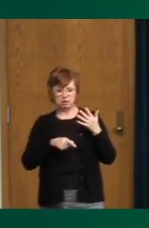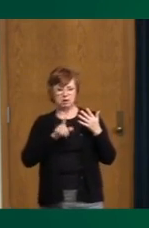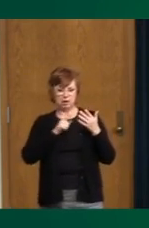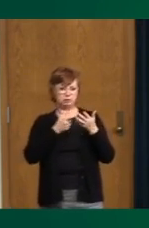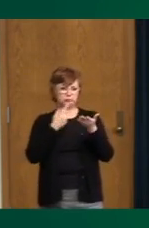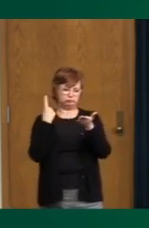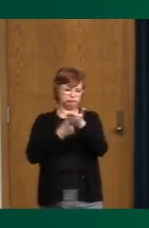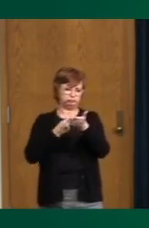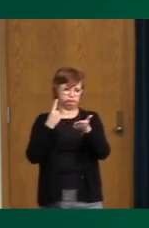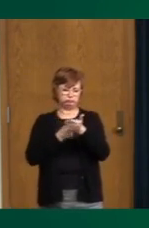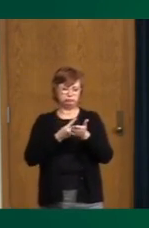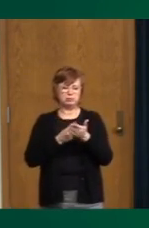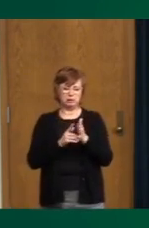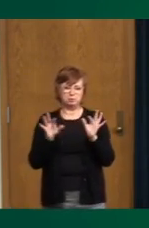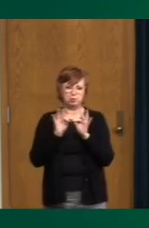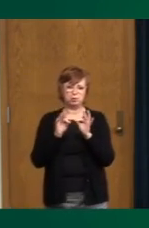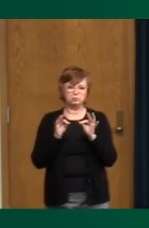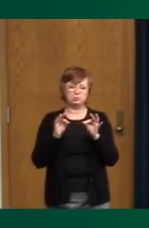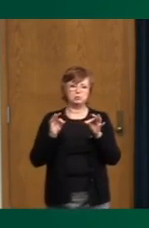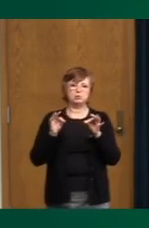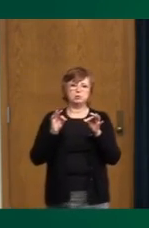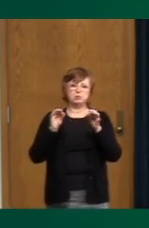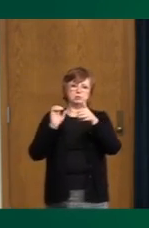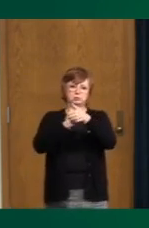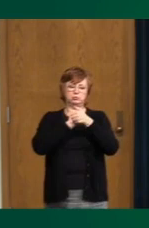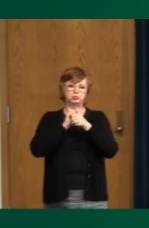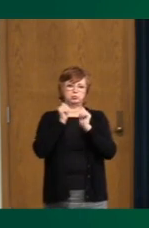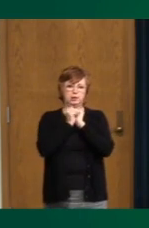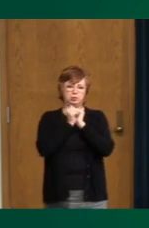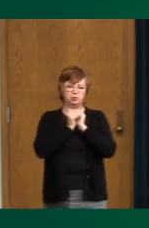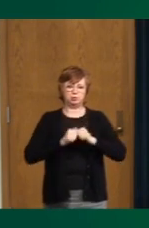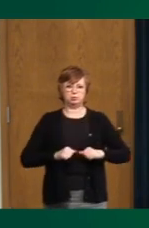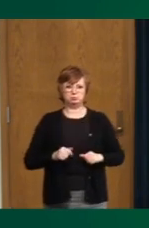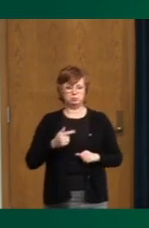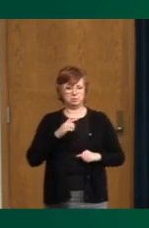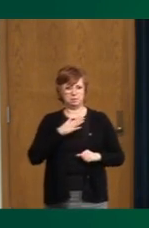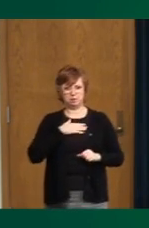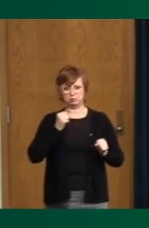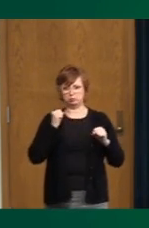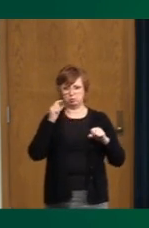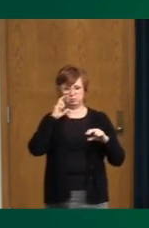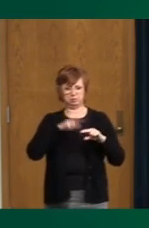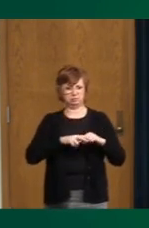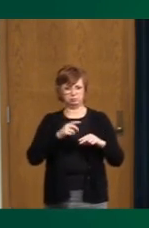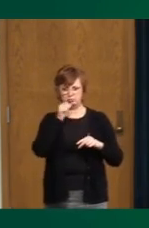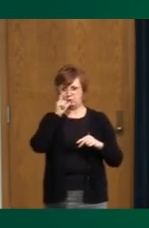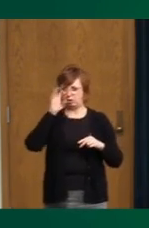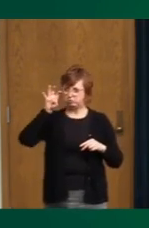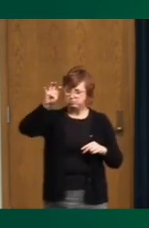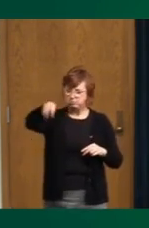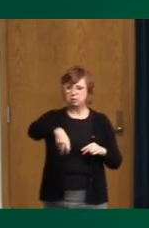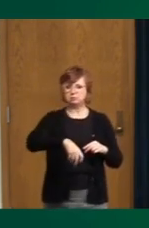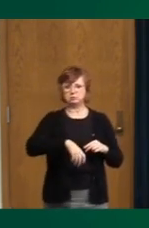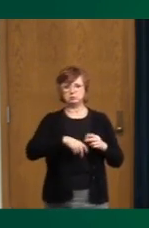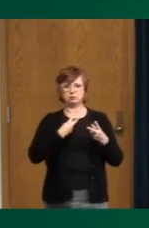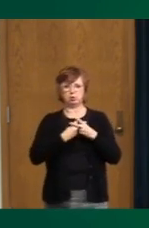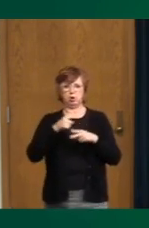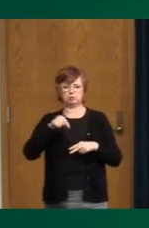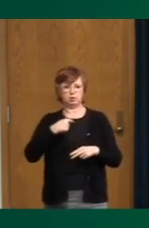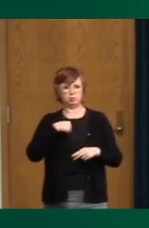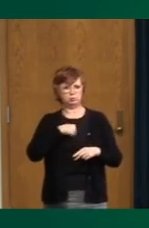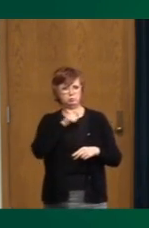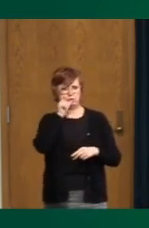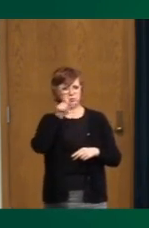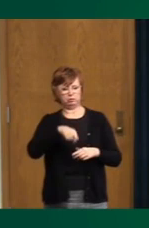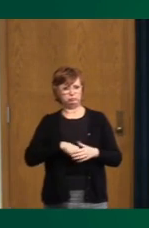ultimately entail. I firmly believe that we don't have to do a lockdown. I believe that if we take the initiatives